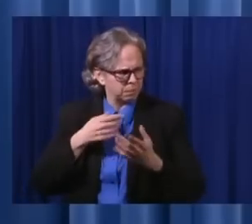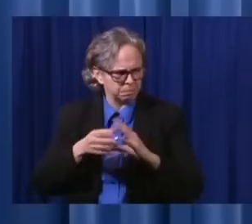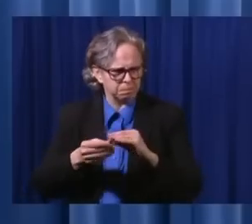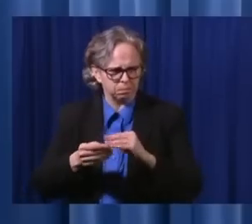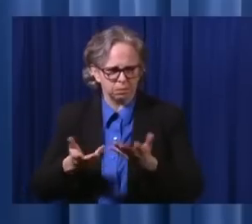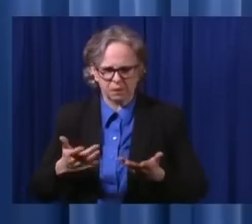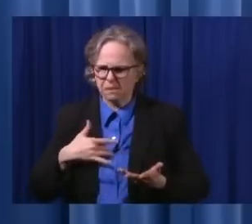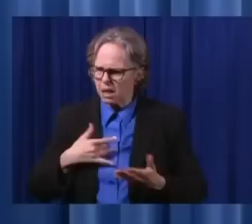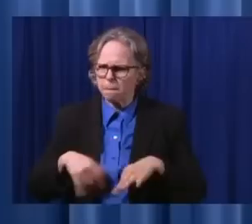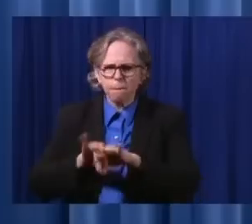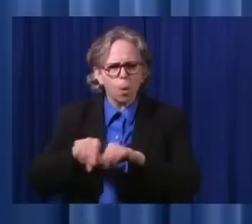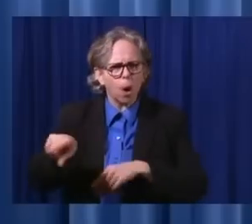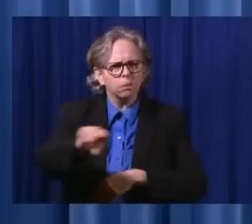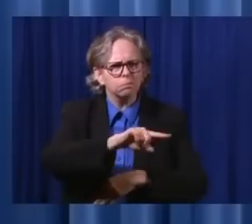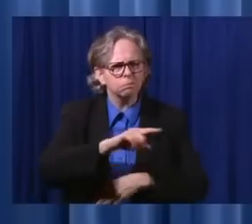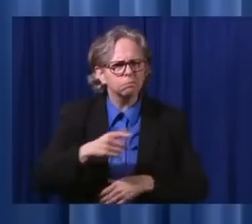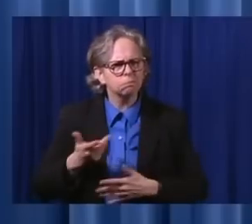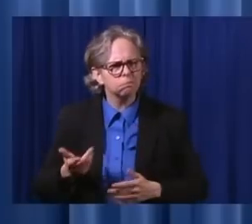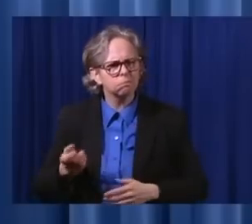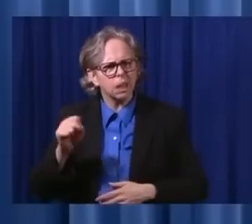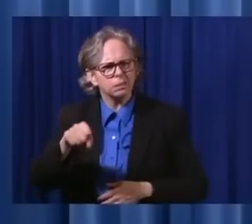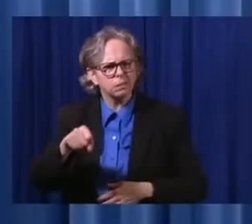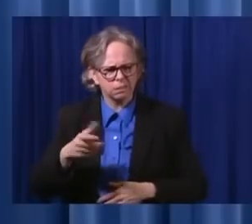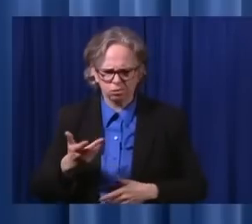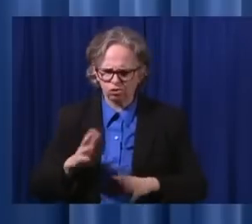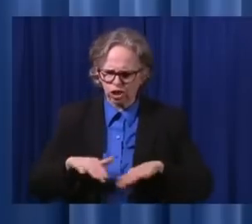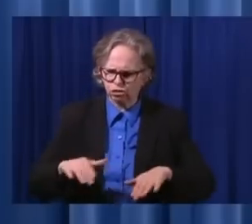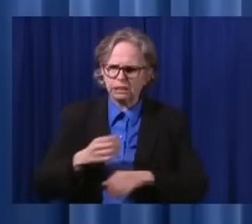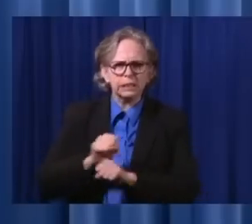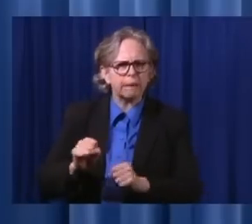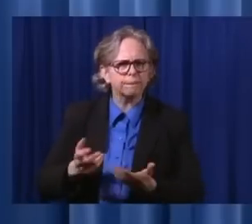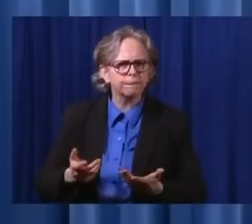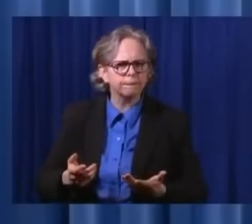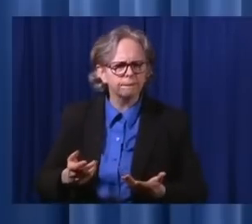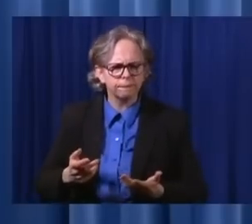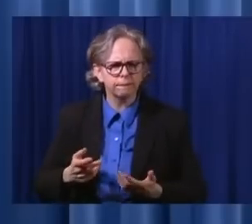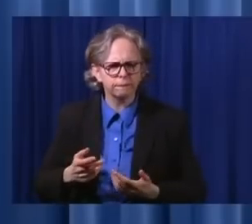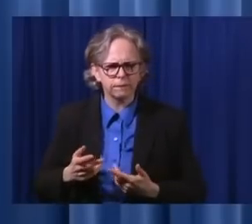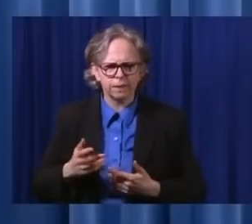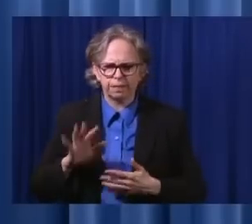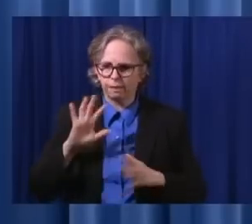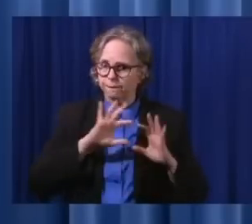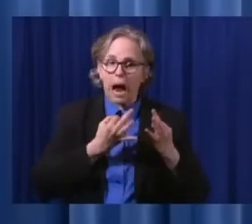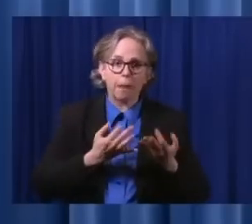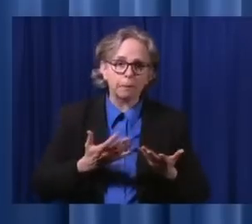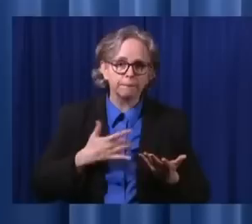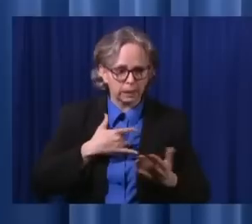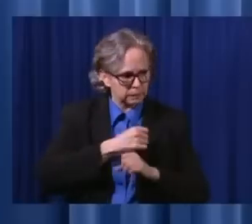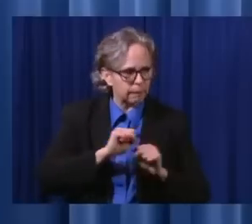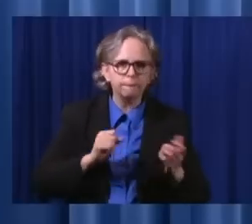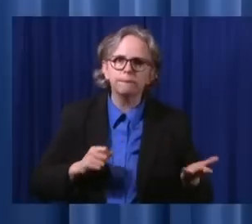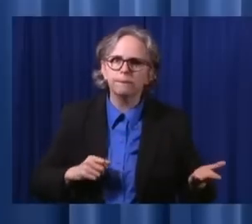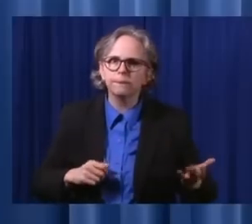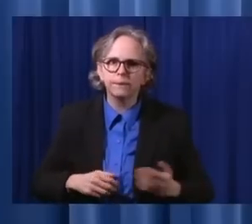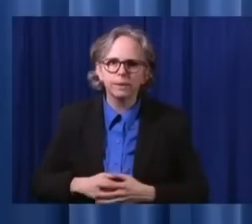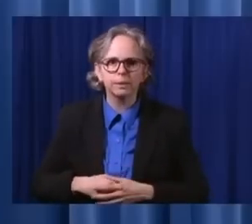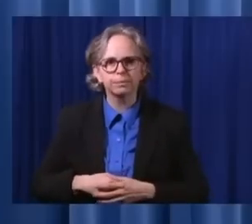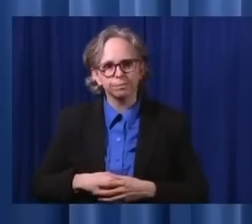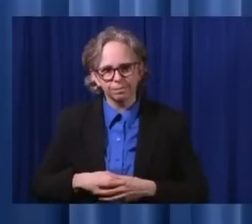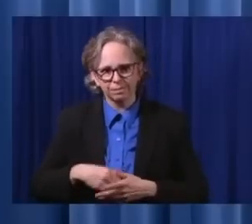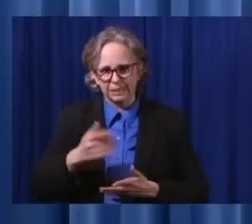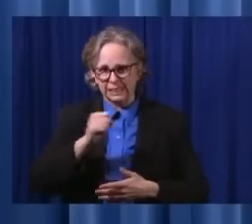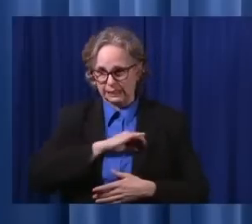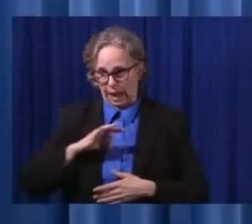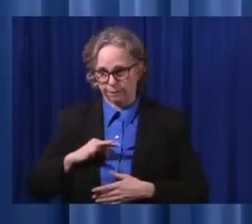important for the safety of the kids and the safety of their families and the safety of the people who work there to